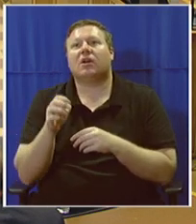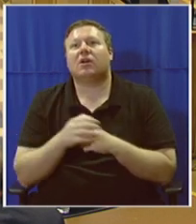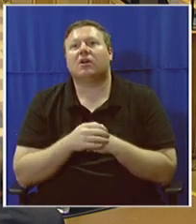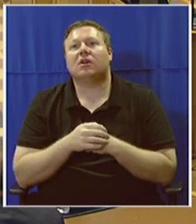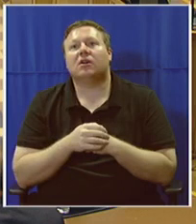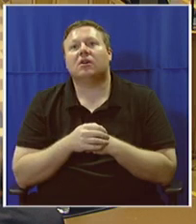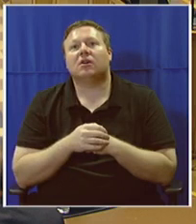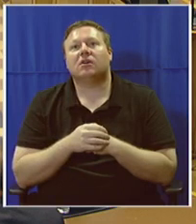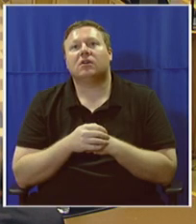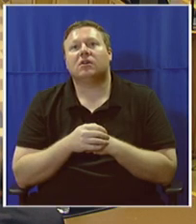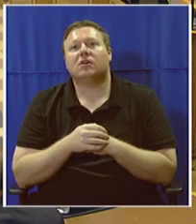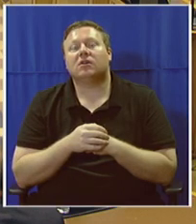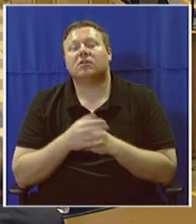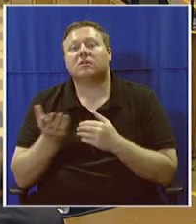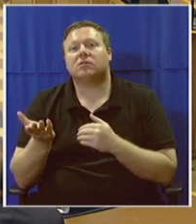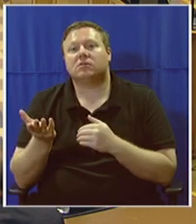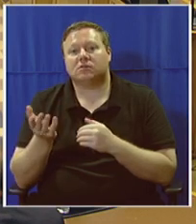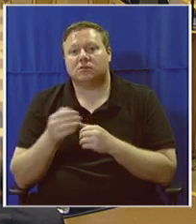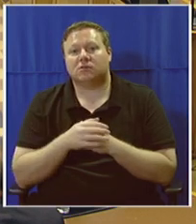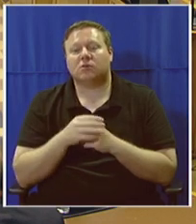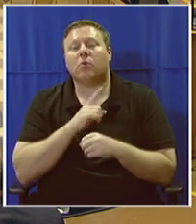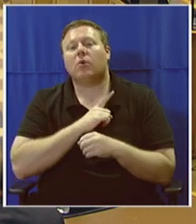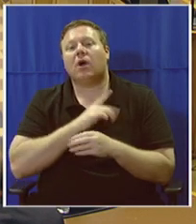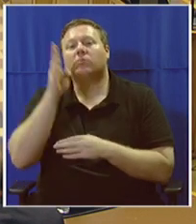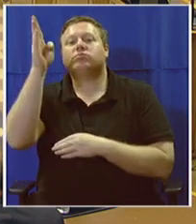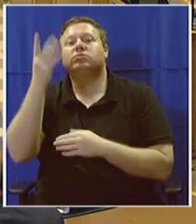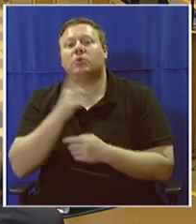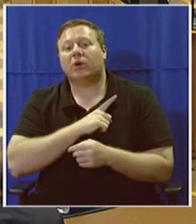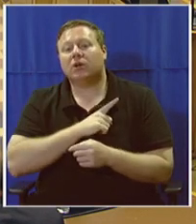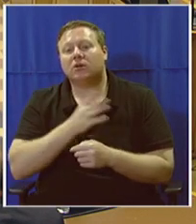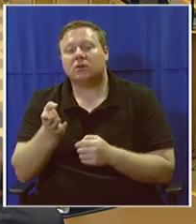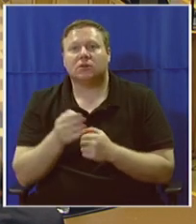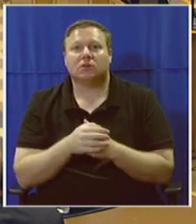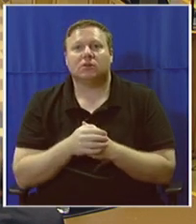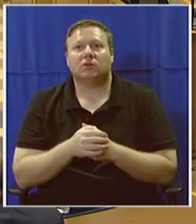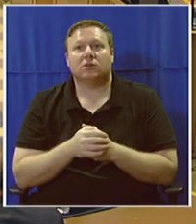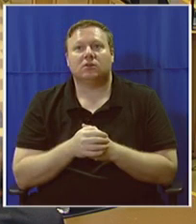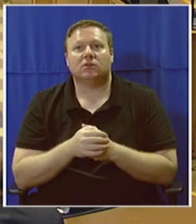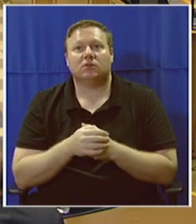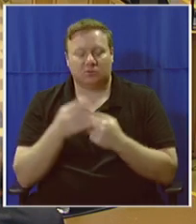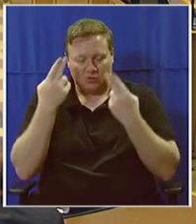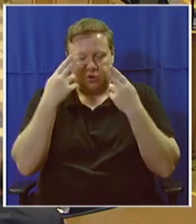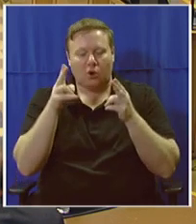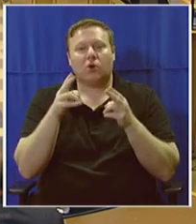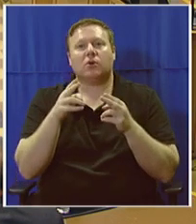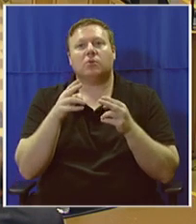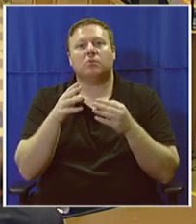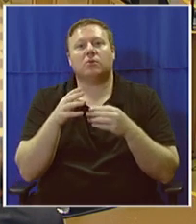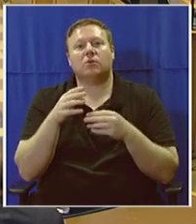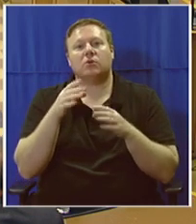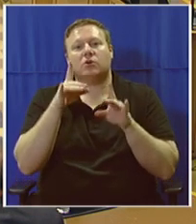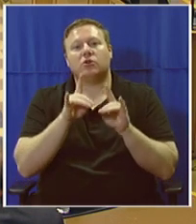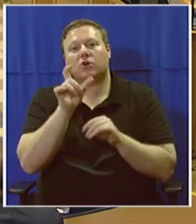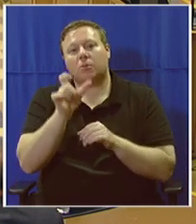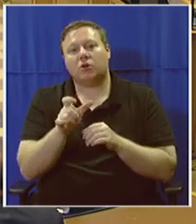Can you give Honorable Shanga a chance to recognize you, Honorable Member? Honorable Chairperson, Honorable Members, I think